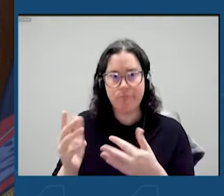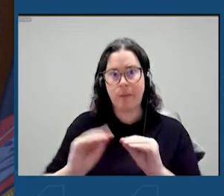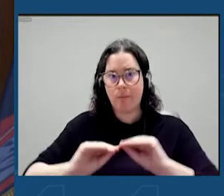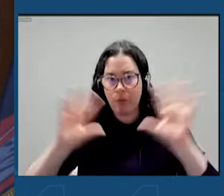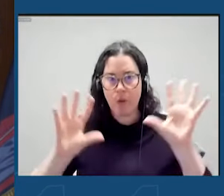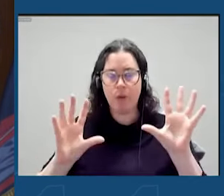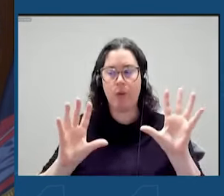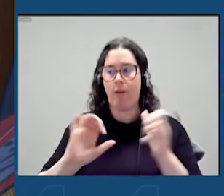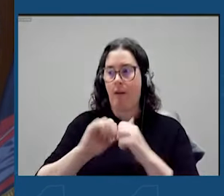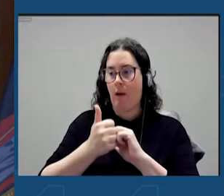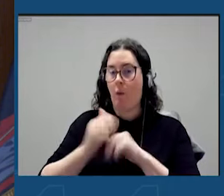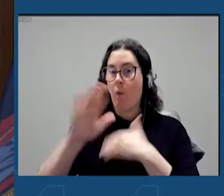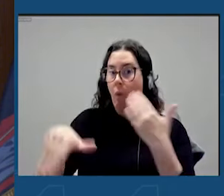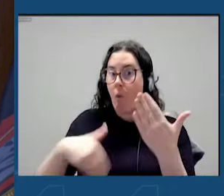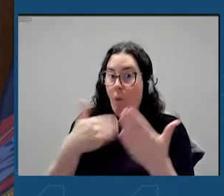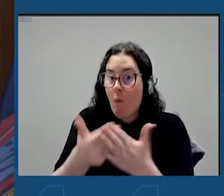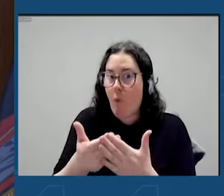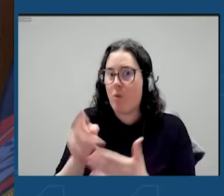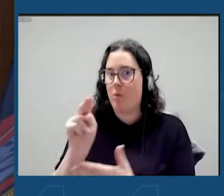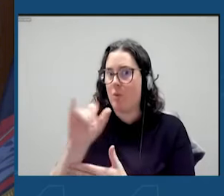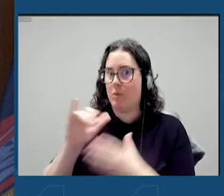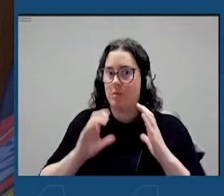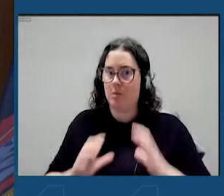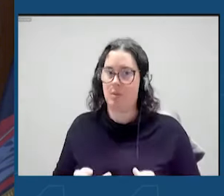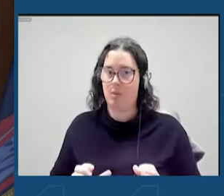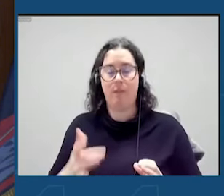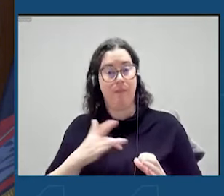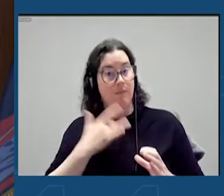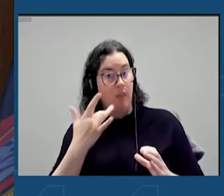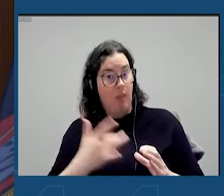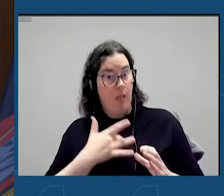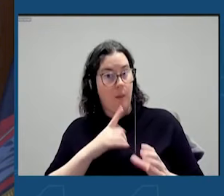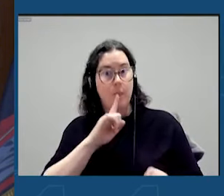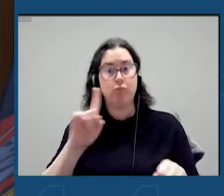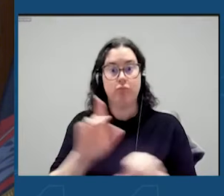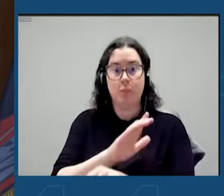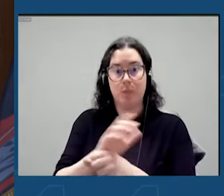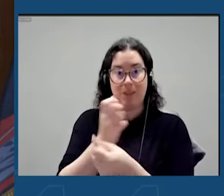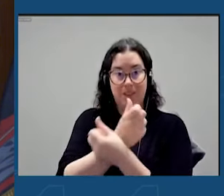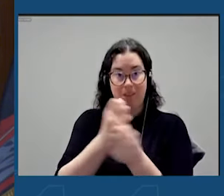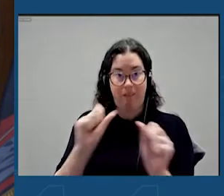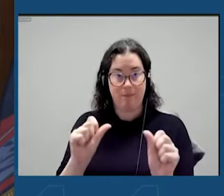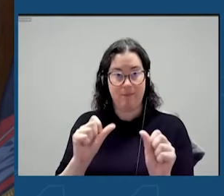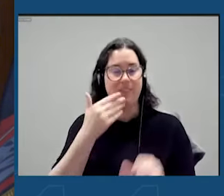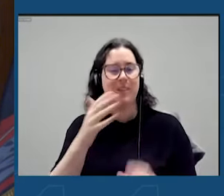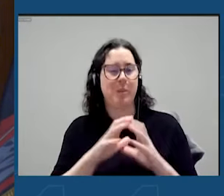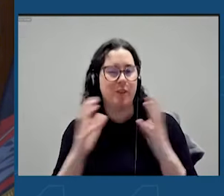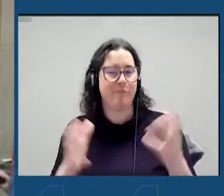not only feel safe and secure, but are safe and secure. Thank you very much. Mm-hmm.